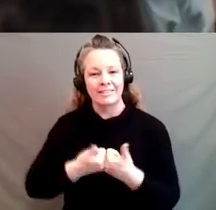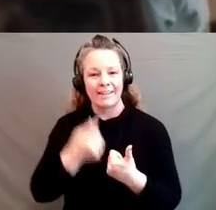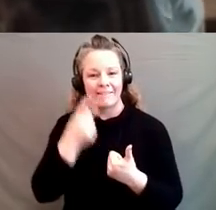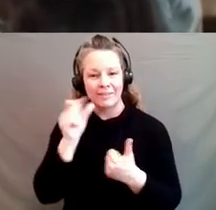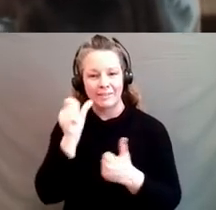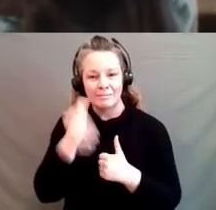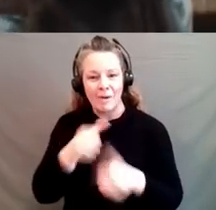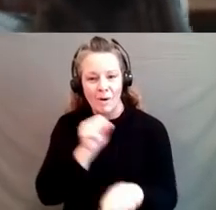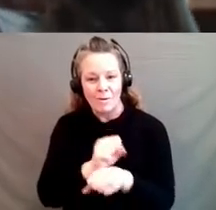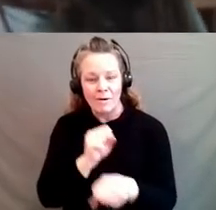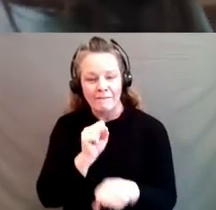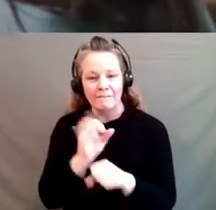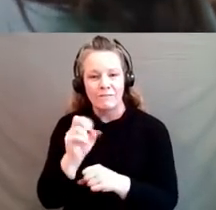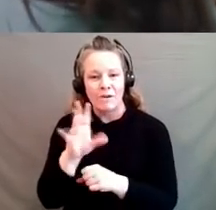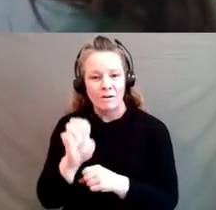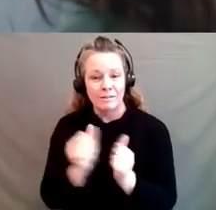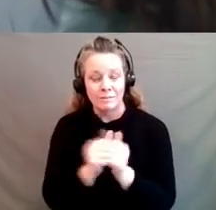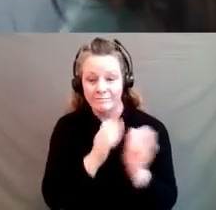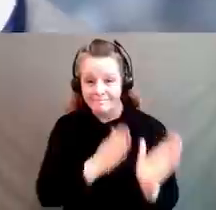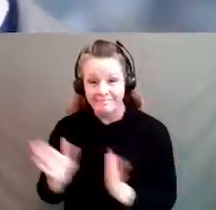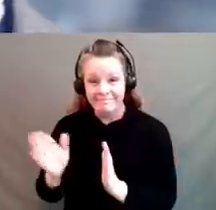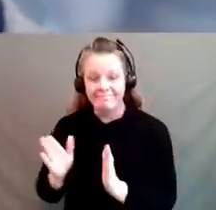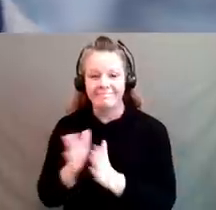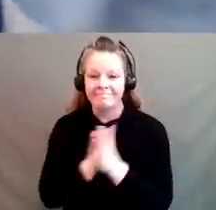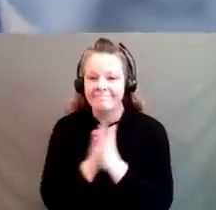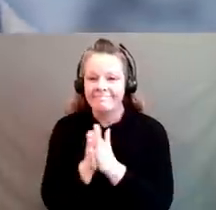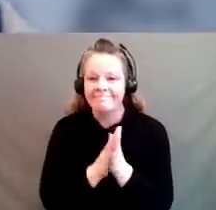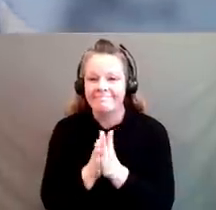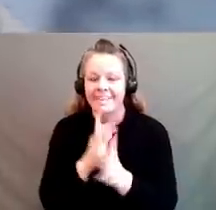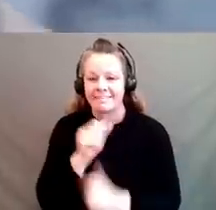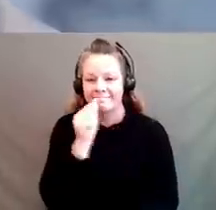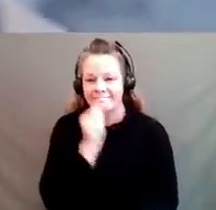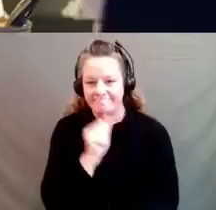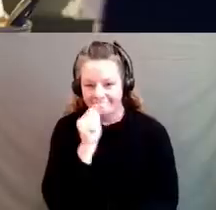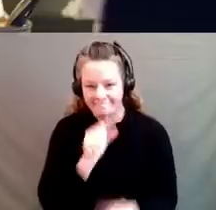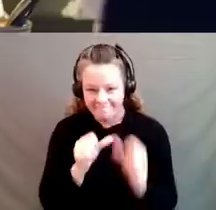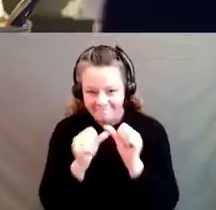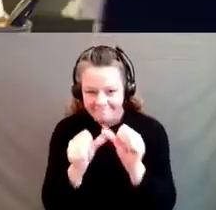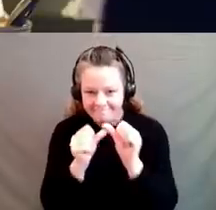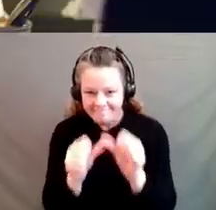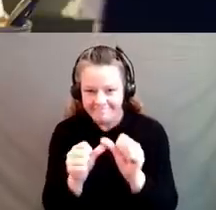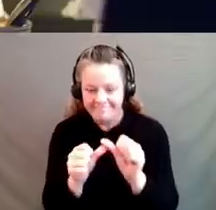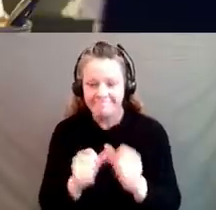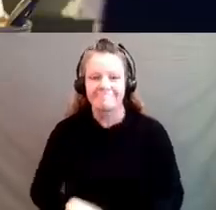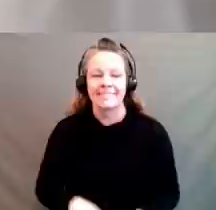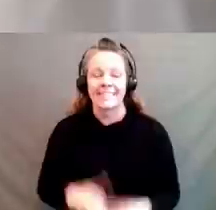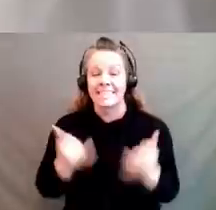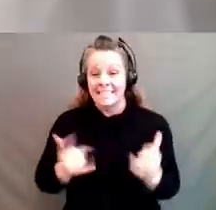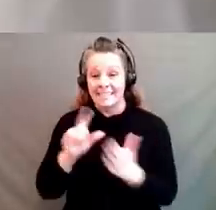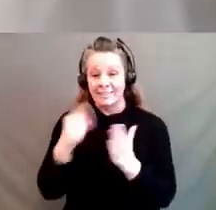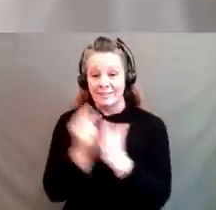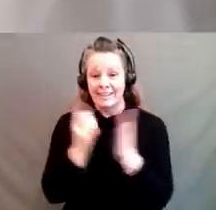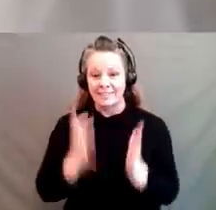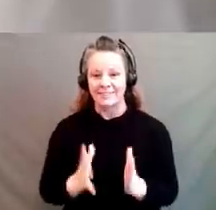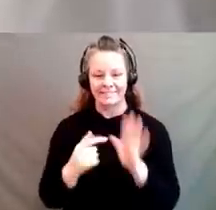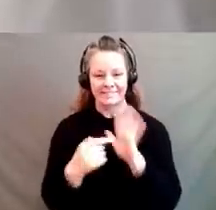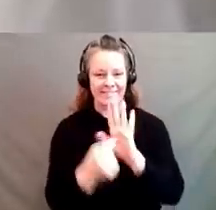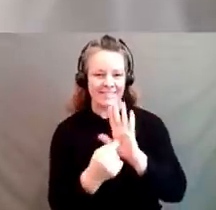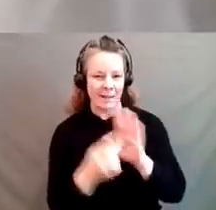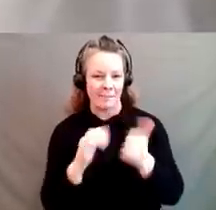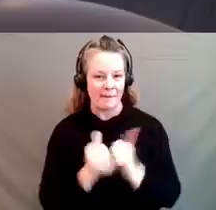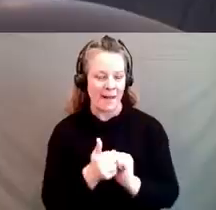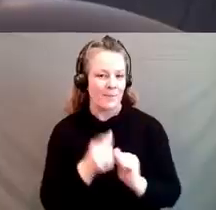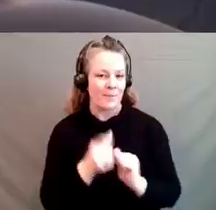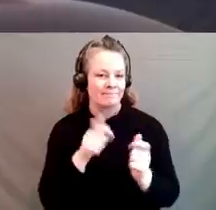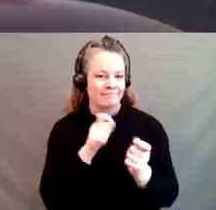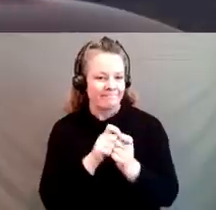organization, agility, and tenacity. Today's graduates are shining examples of how a custom online learning